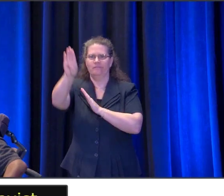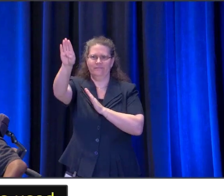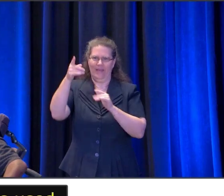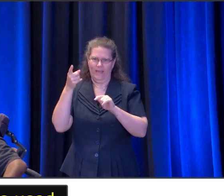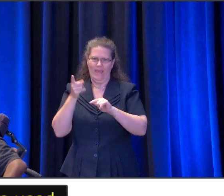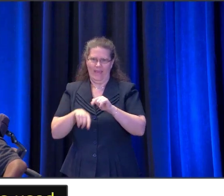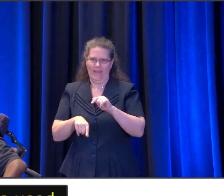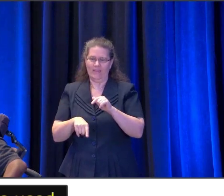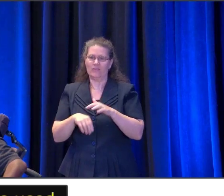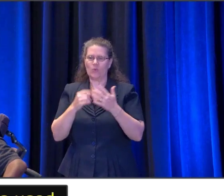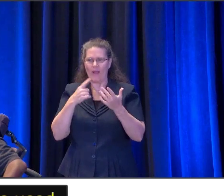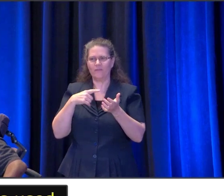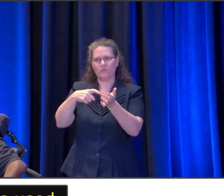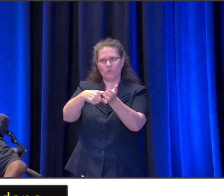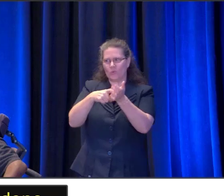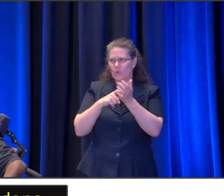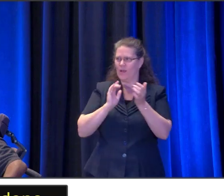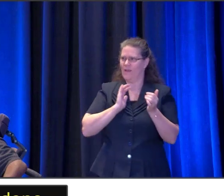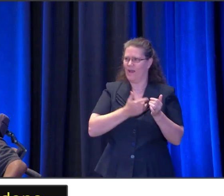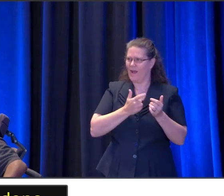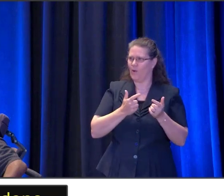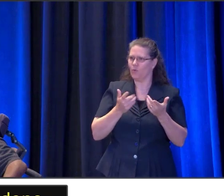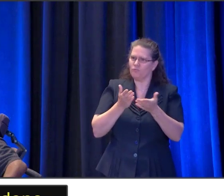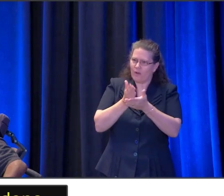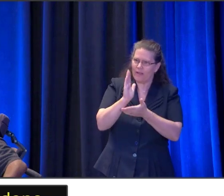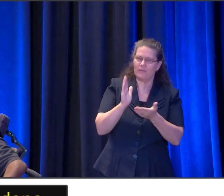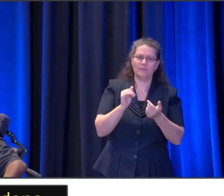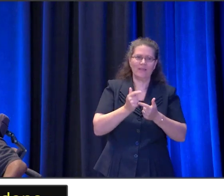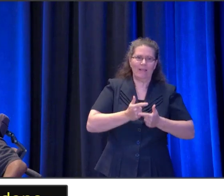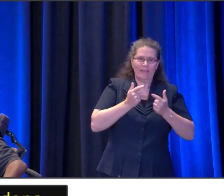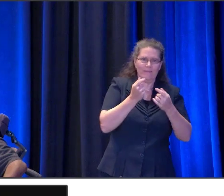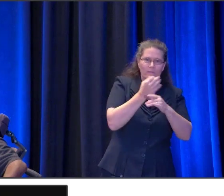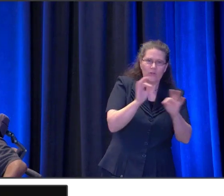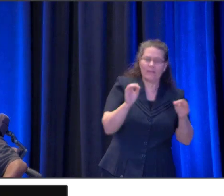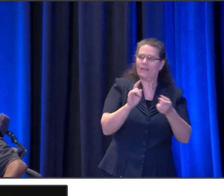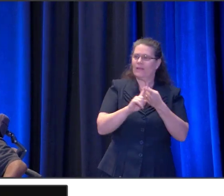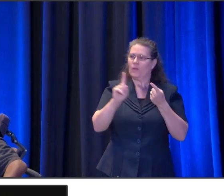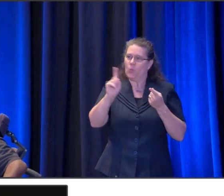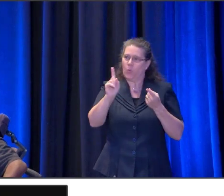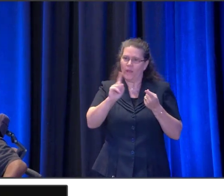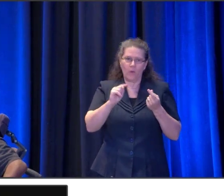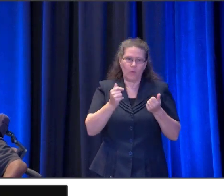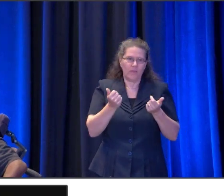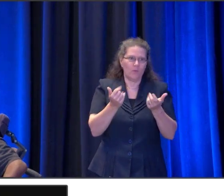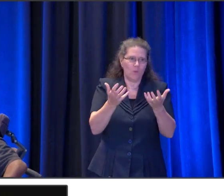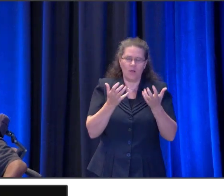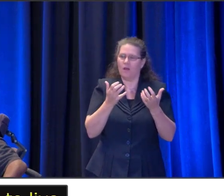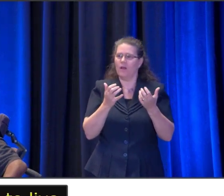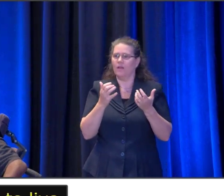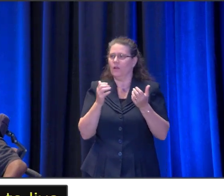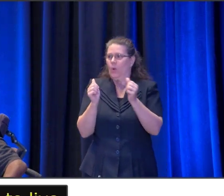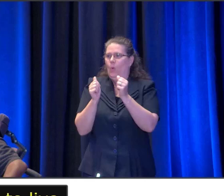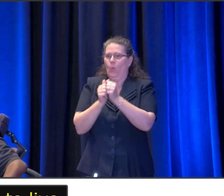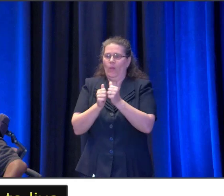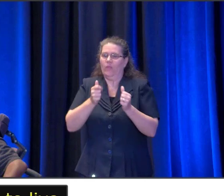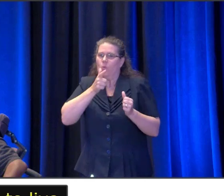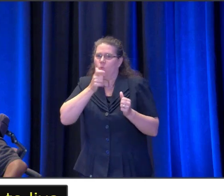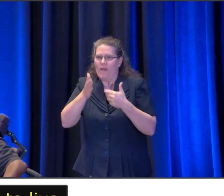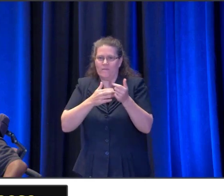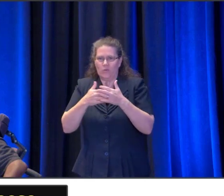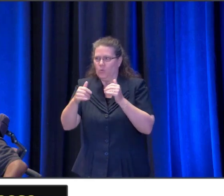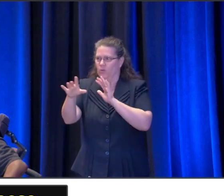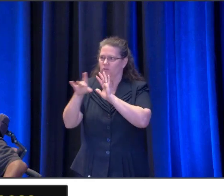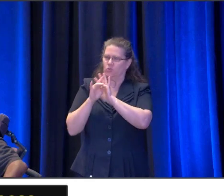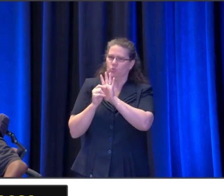continue to demand our rights to live freely as we choose, where we choose, and with whomever we choose. And that's why the IL movement is